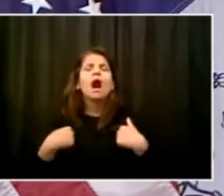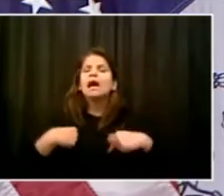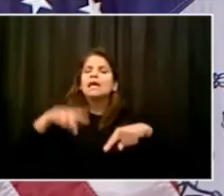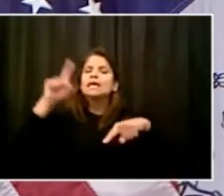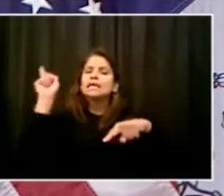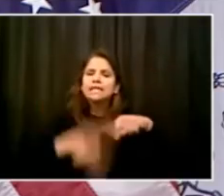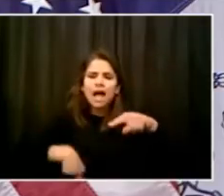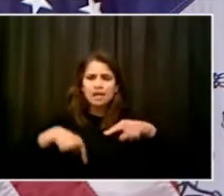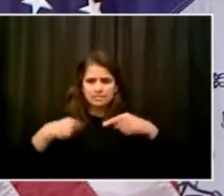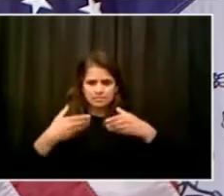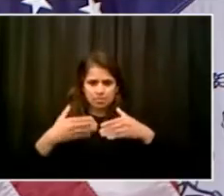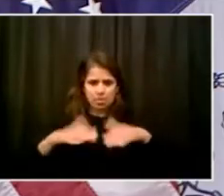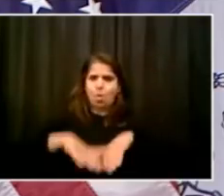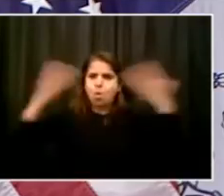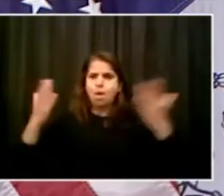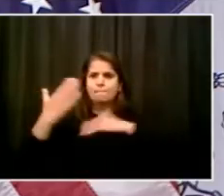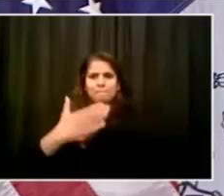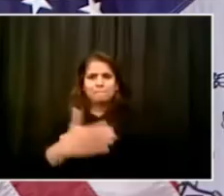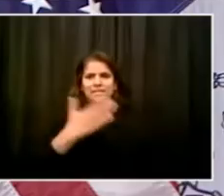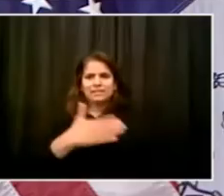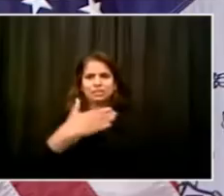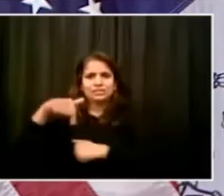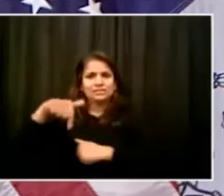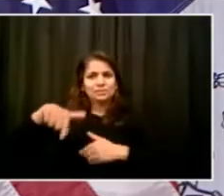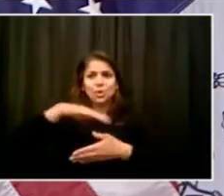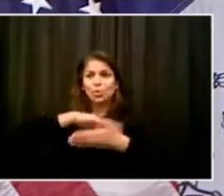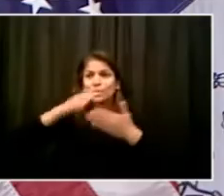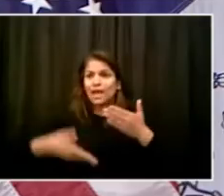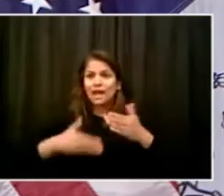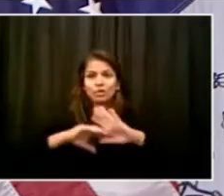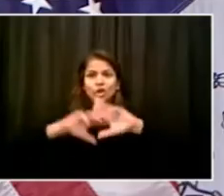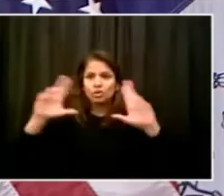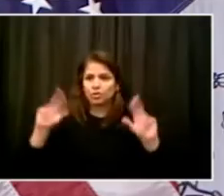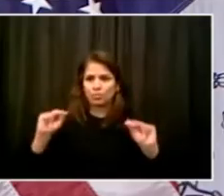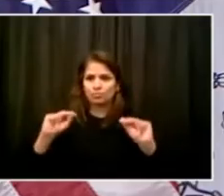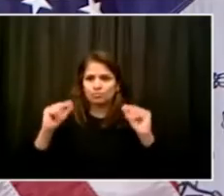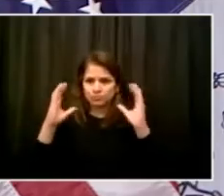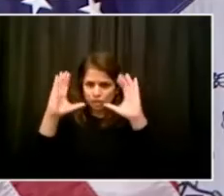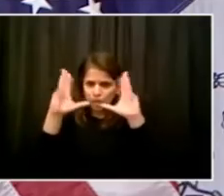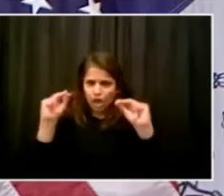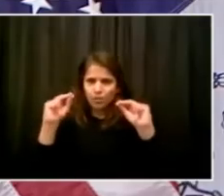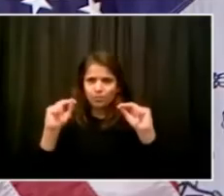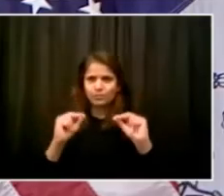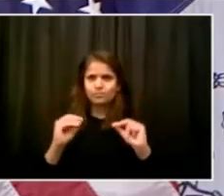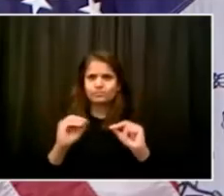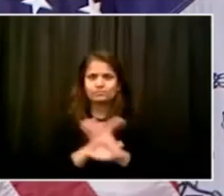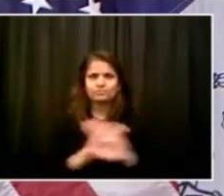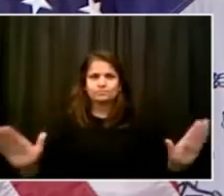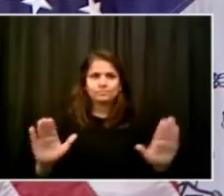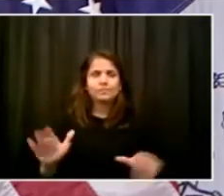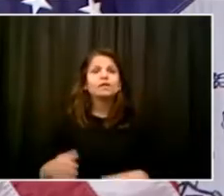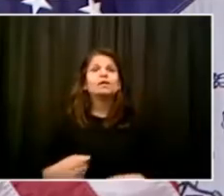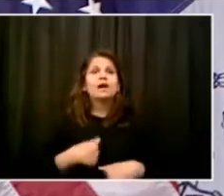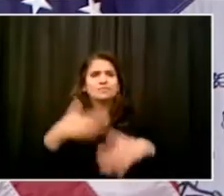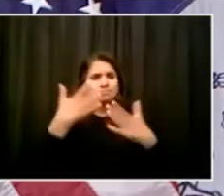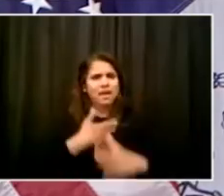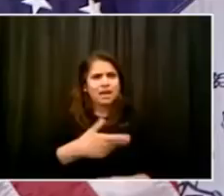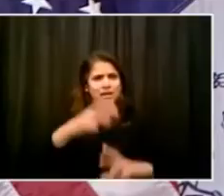and very respected colleague. And, we just talk as two public servants talking about the needs of our different